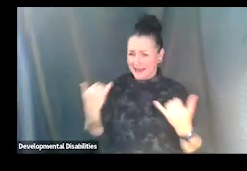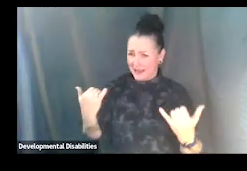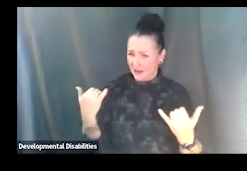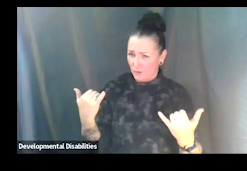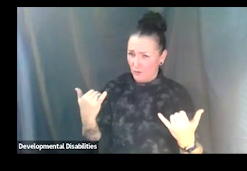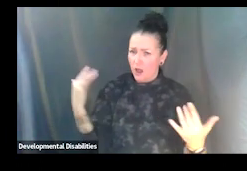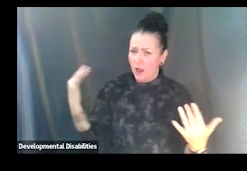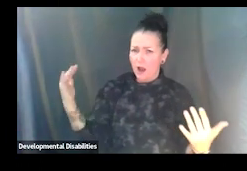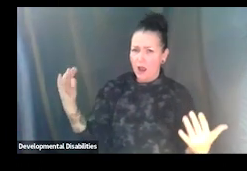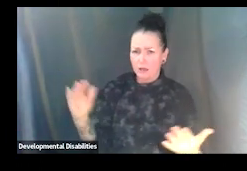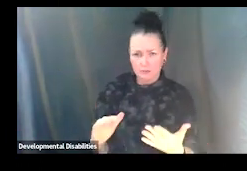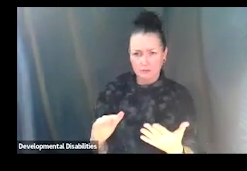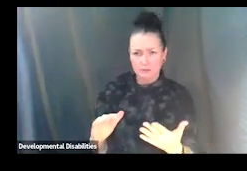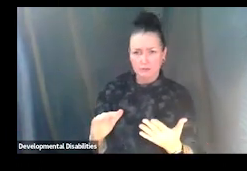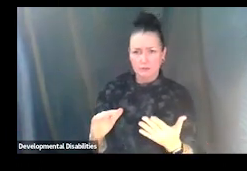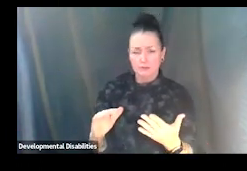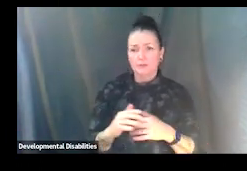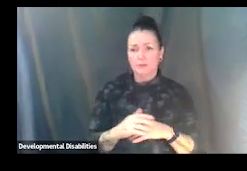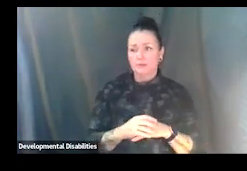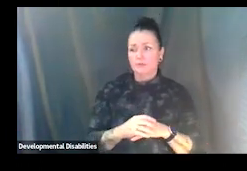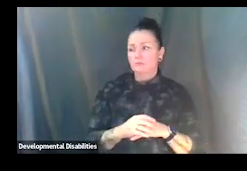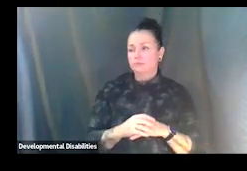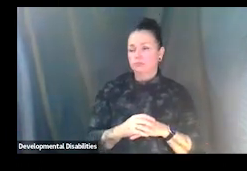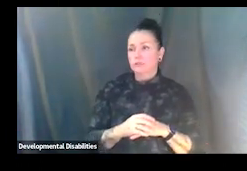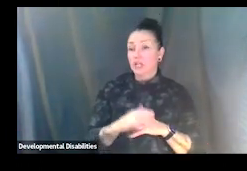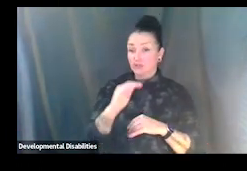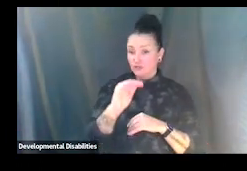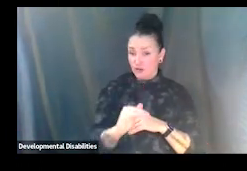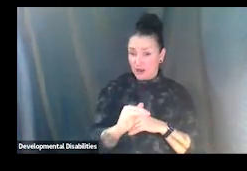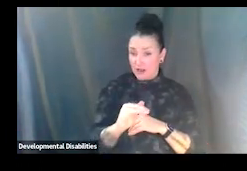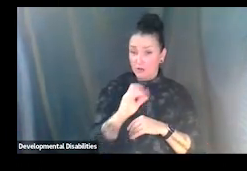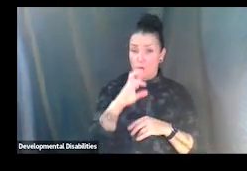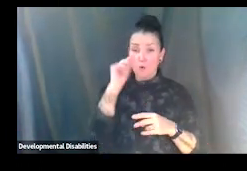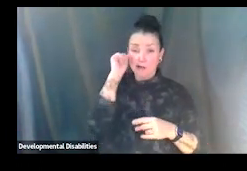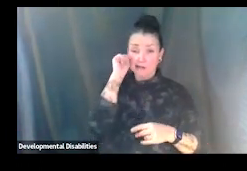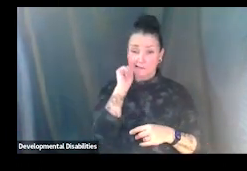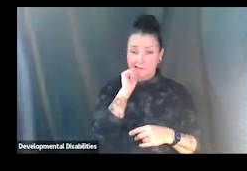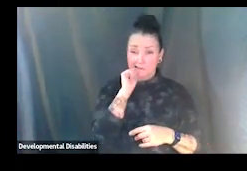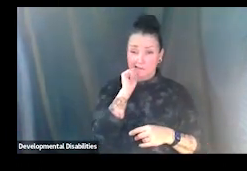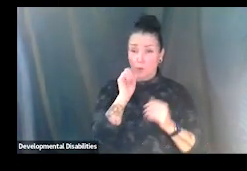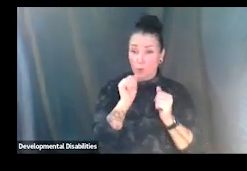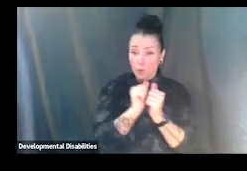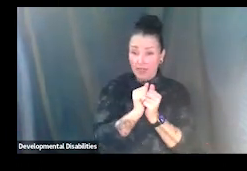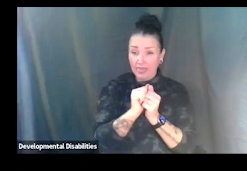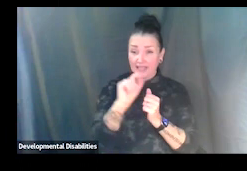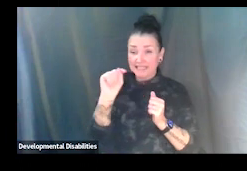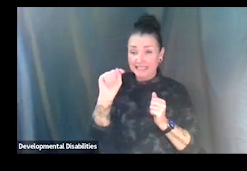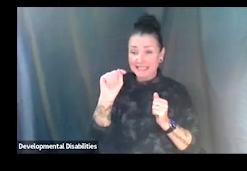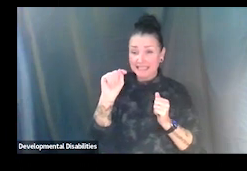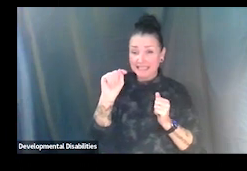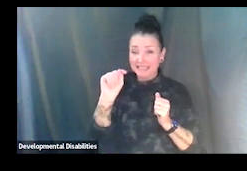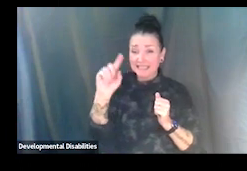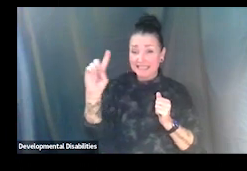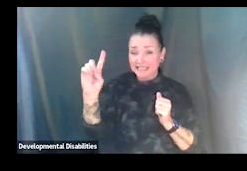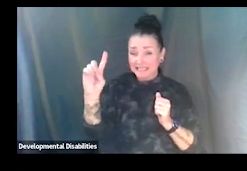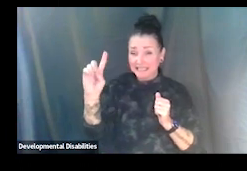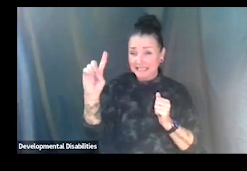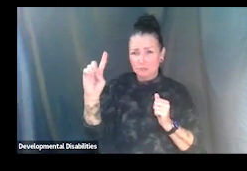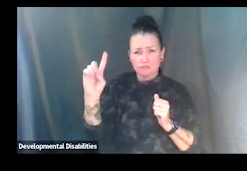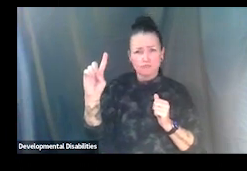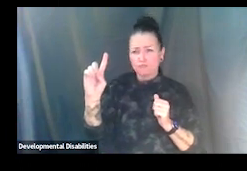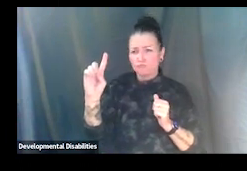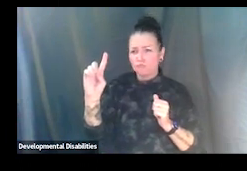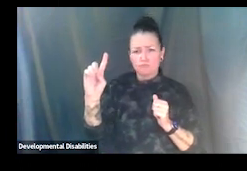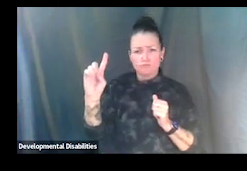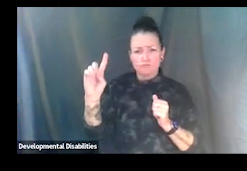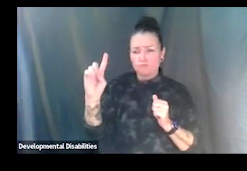I think I haven't seen a child or adolescent with tardive dyskinesia, I'm going to say in probably 10 years. Although a mom